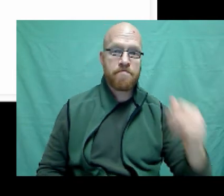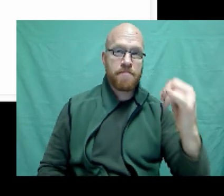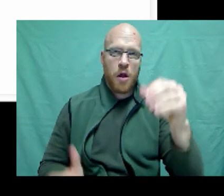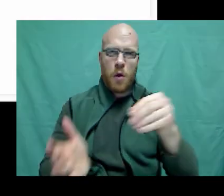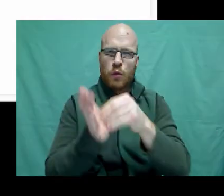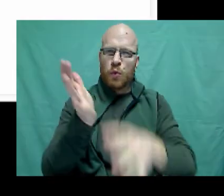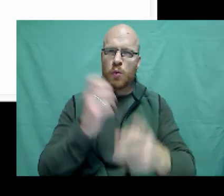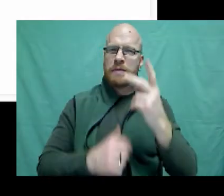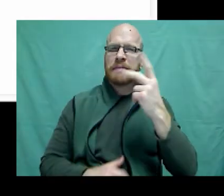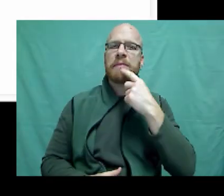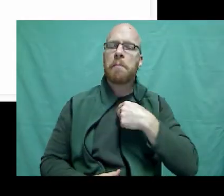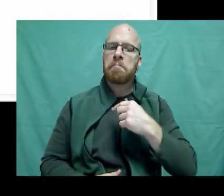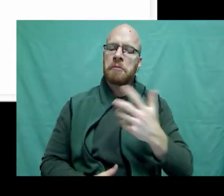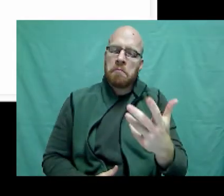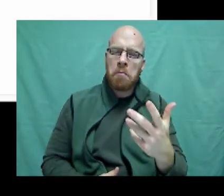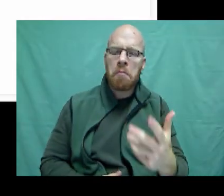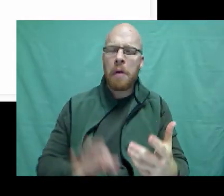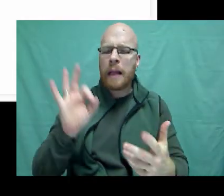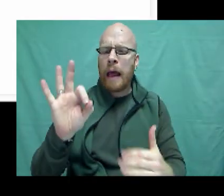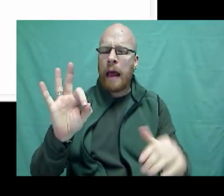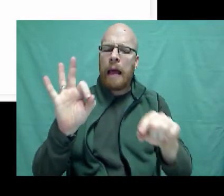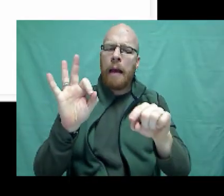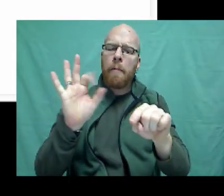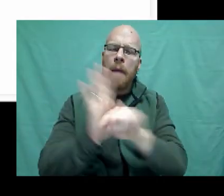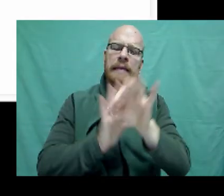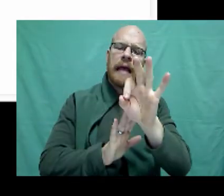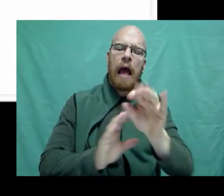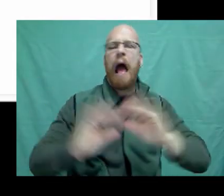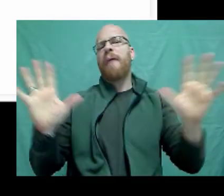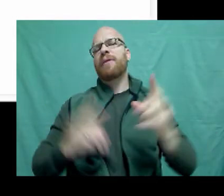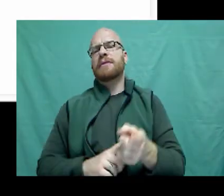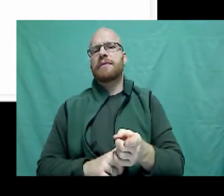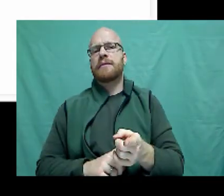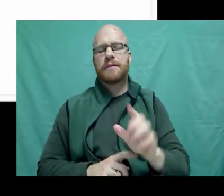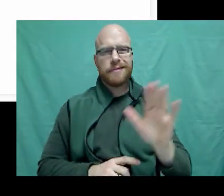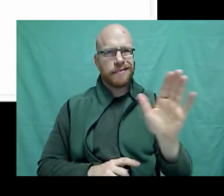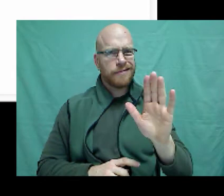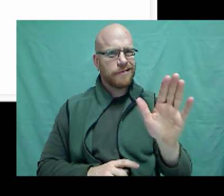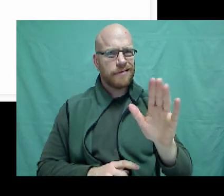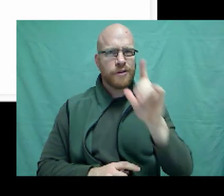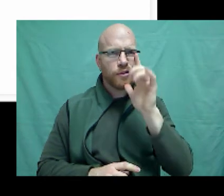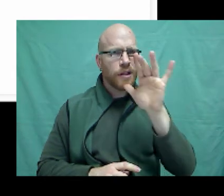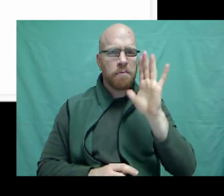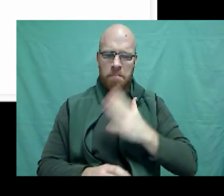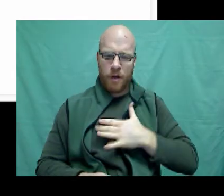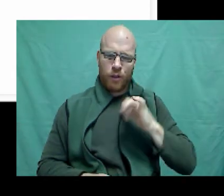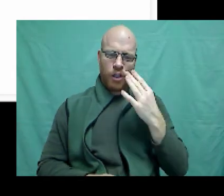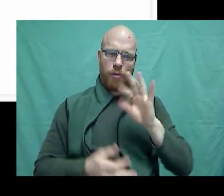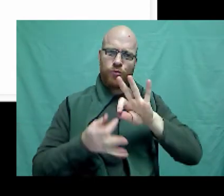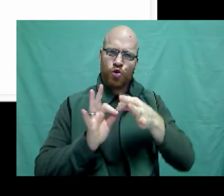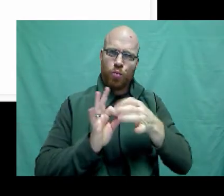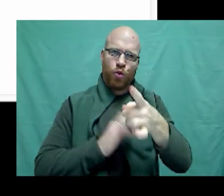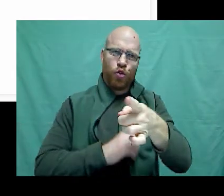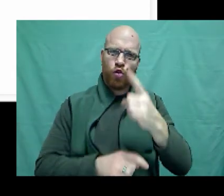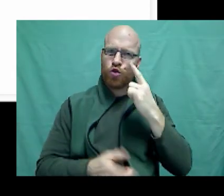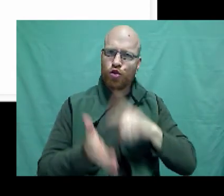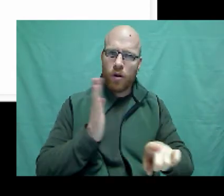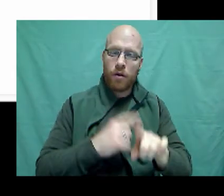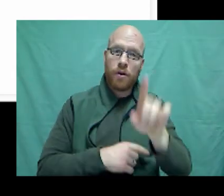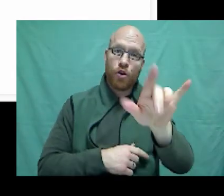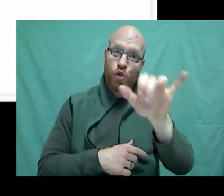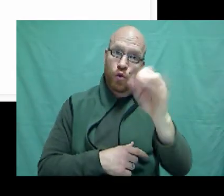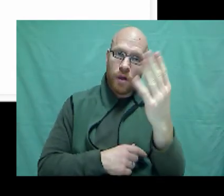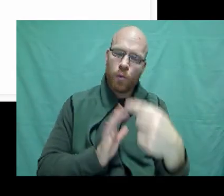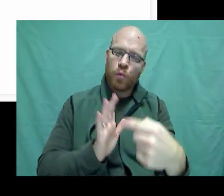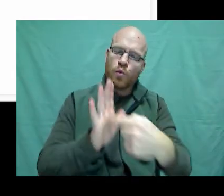Now, students would tell me, well, 9 minus 9 equals 0. I can stop there. It's obvious. Uh-uh. My job isn't to interpret